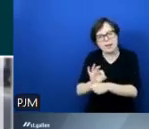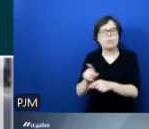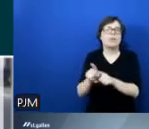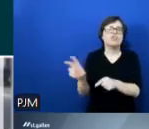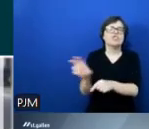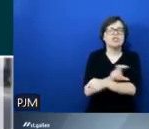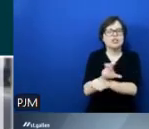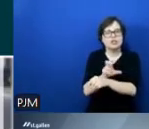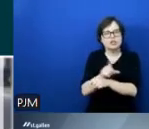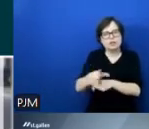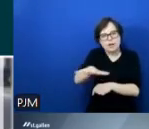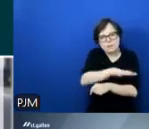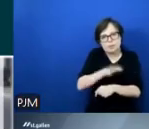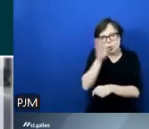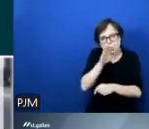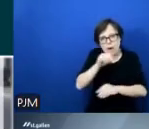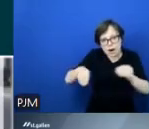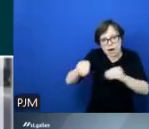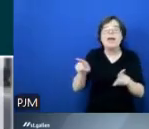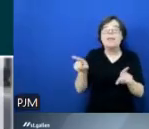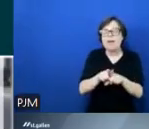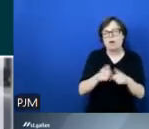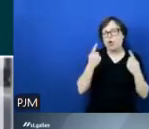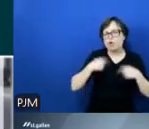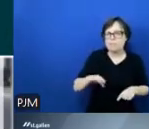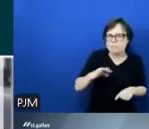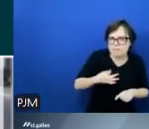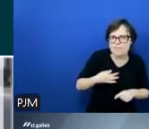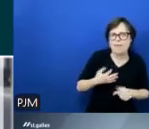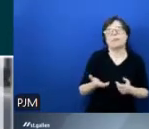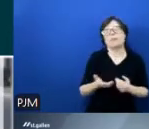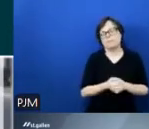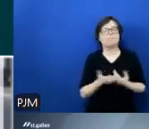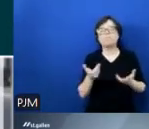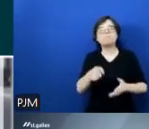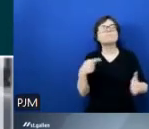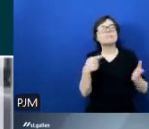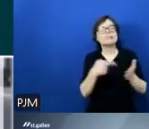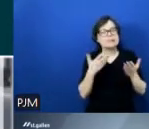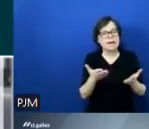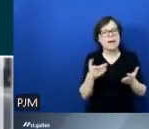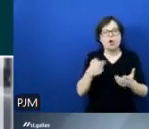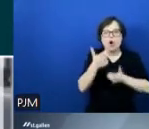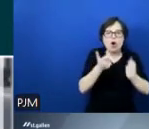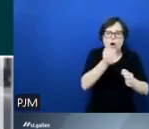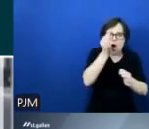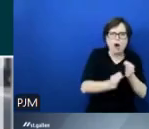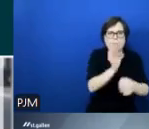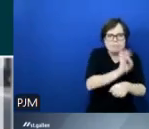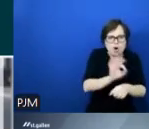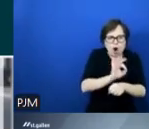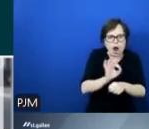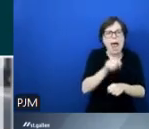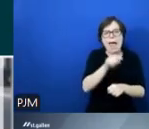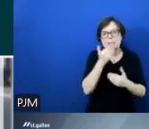collects architectural agencies, private people, architects, landscape architects, and the